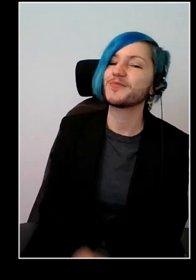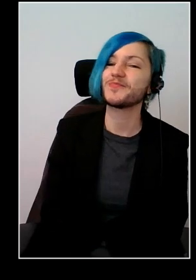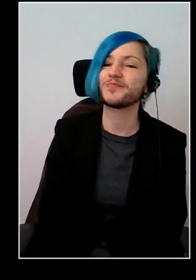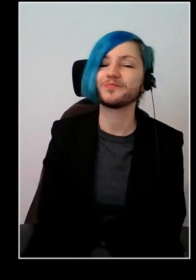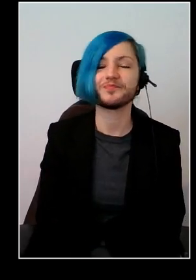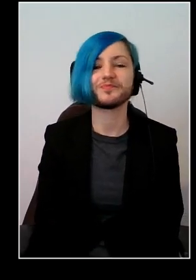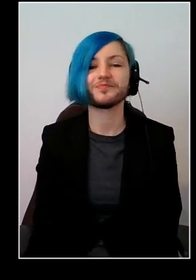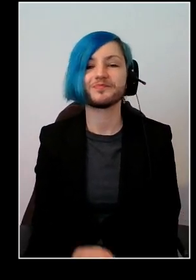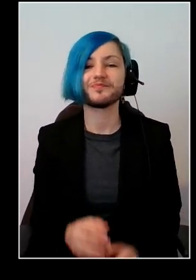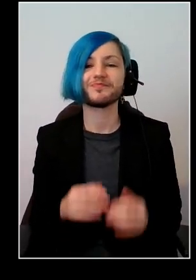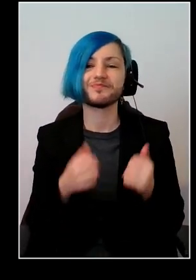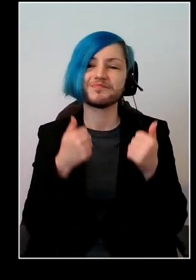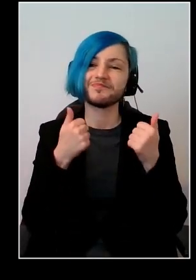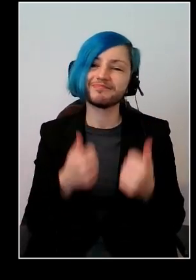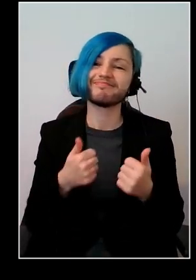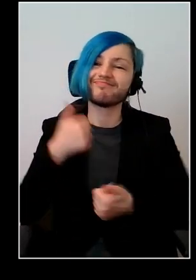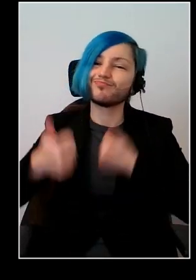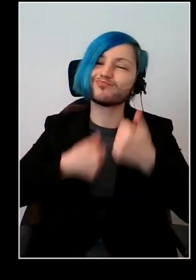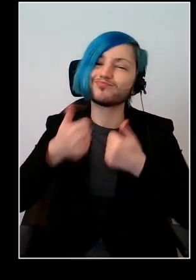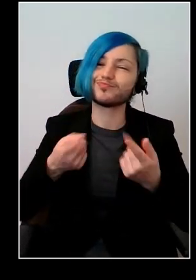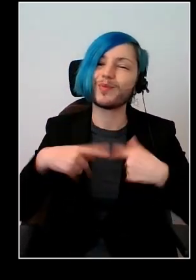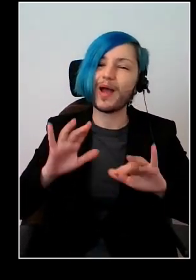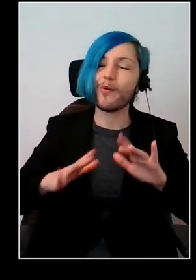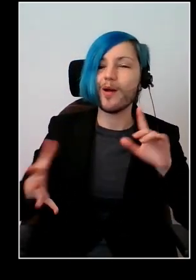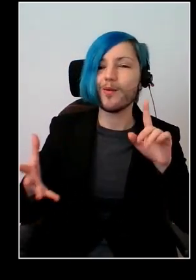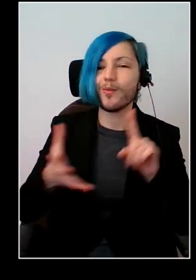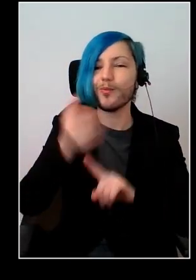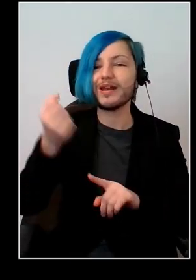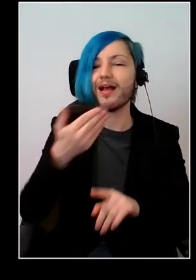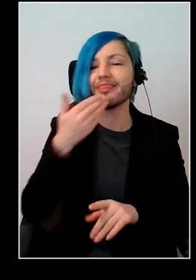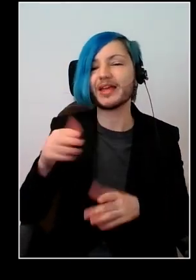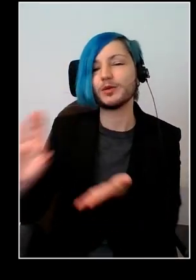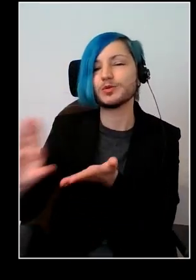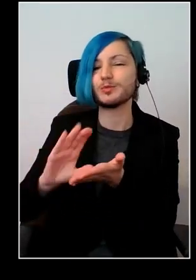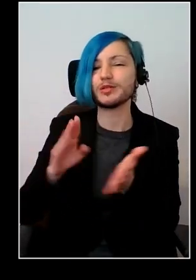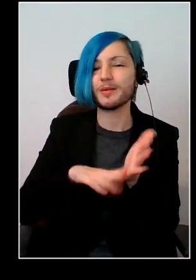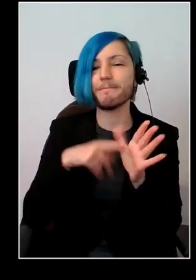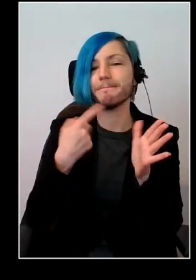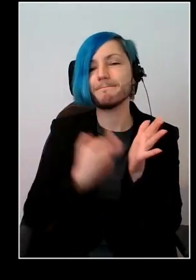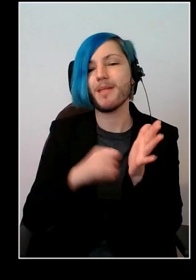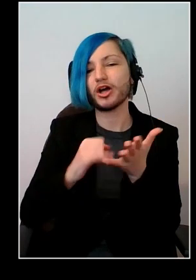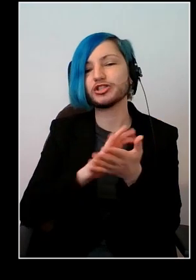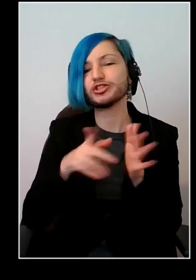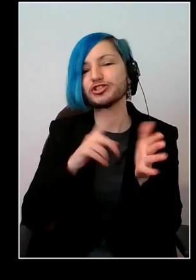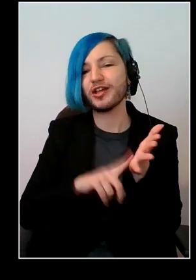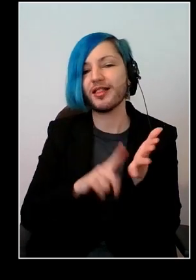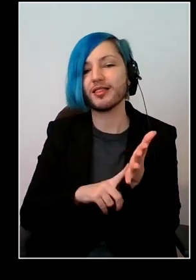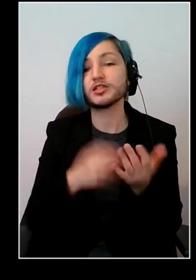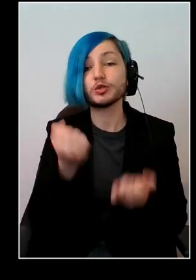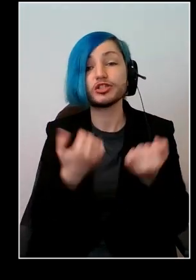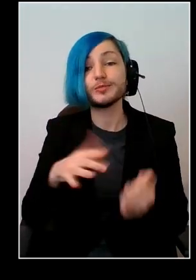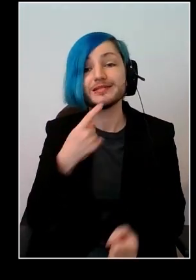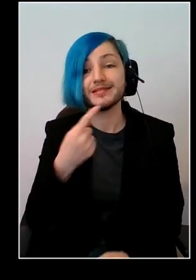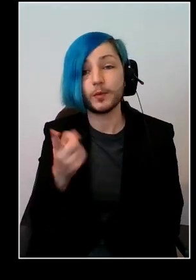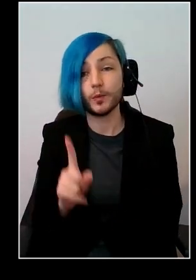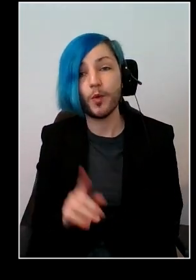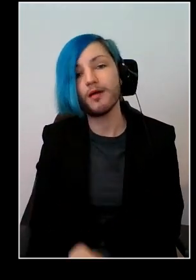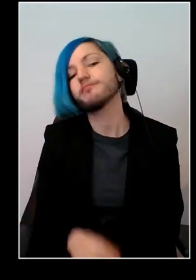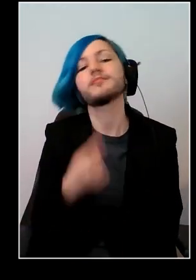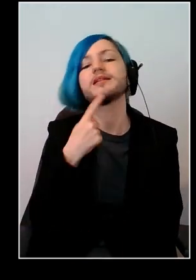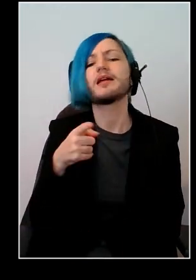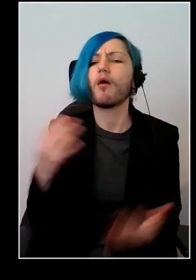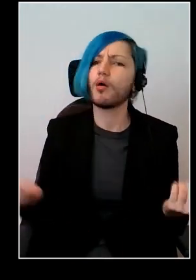Oh, congratulations to our winner, and thanks to our sponsor Marshall for joining us for this award. Here's what the judges said. They thought you had a very